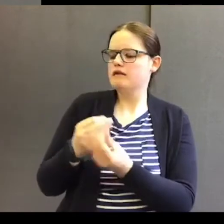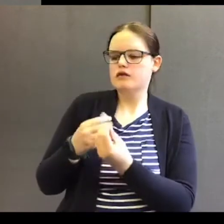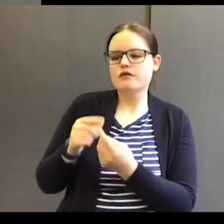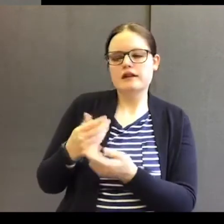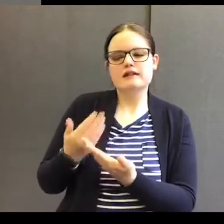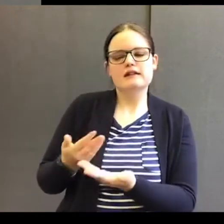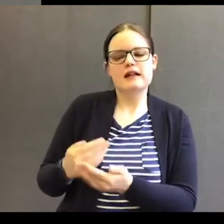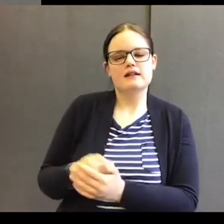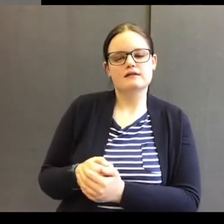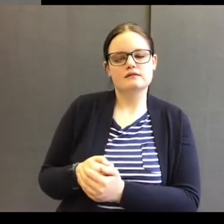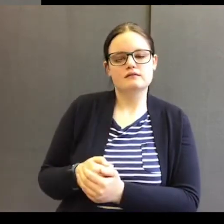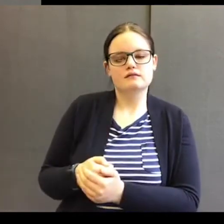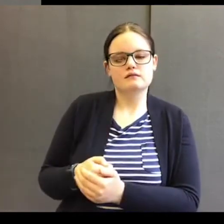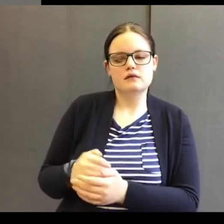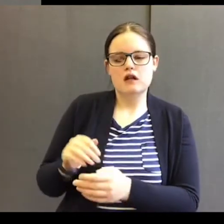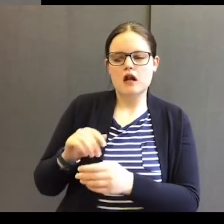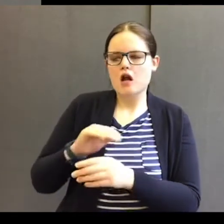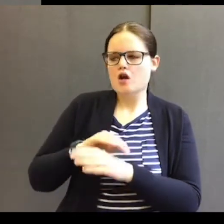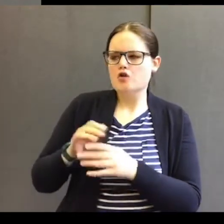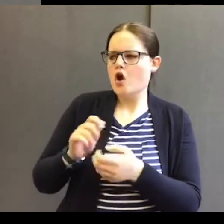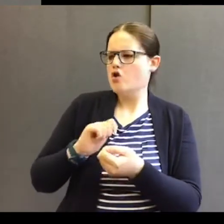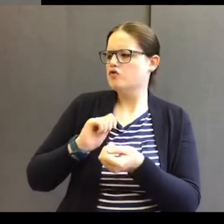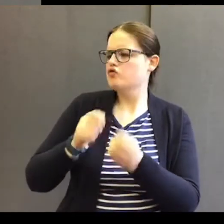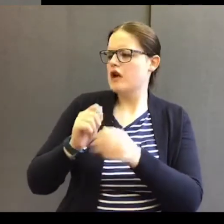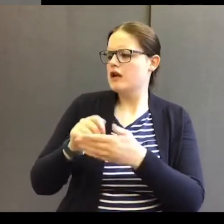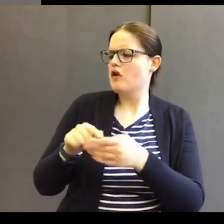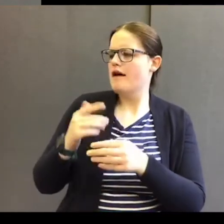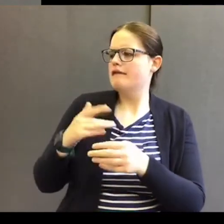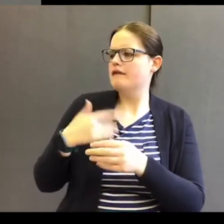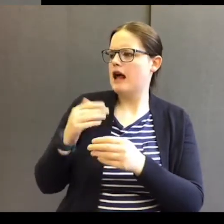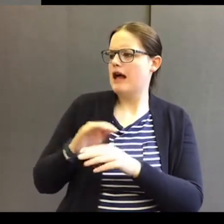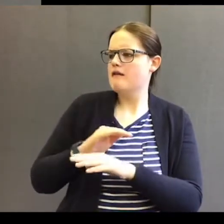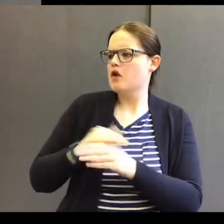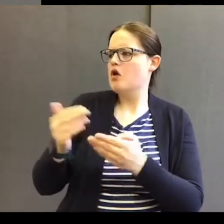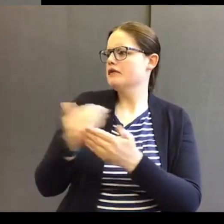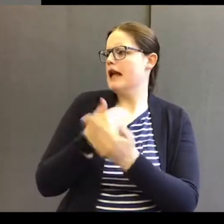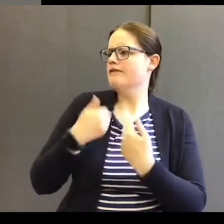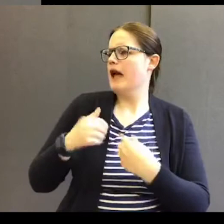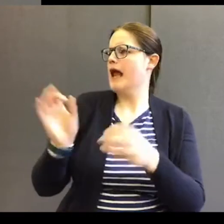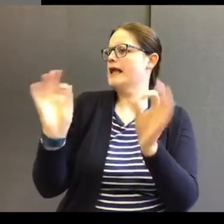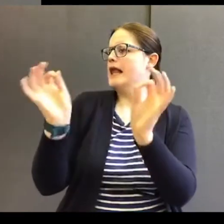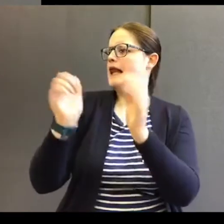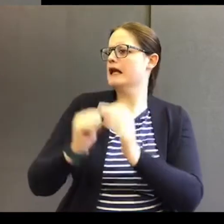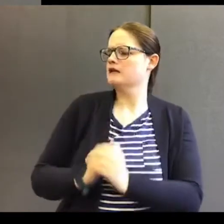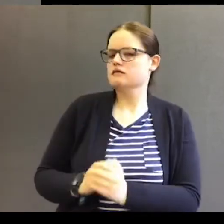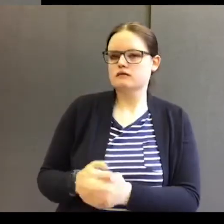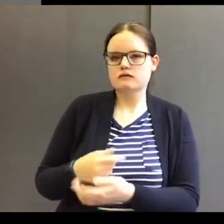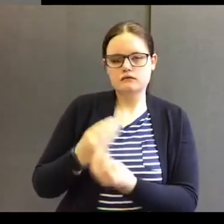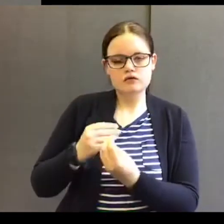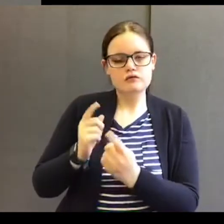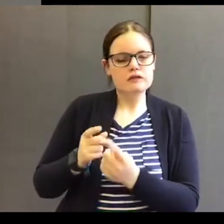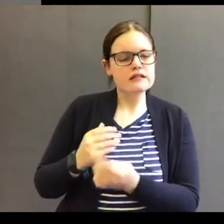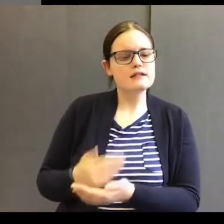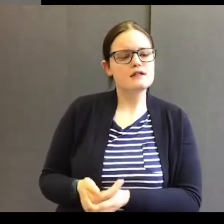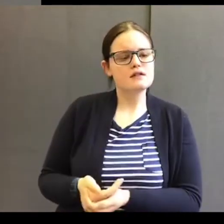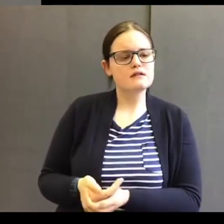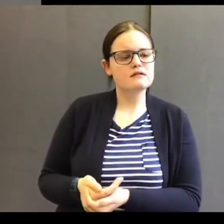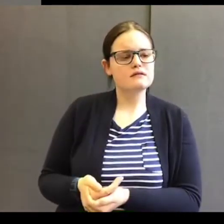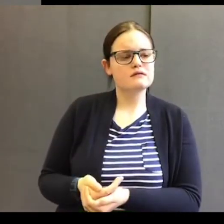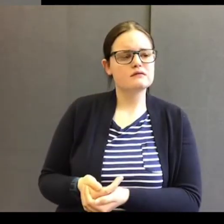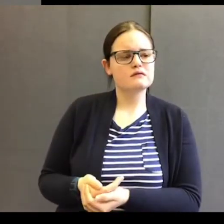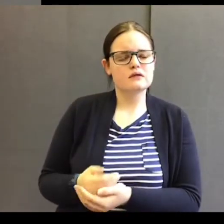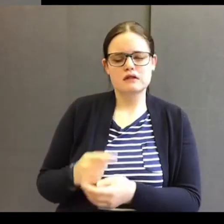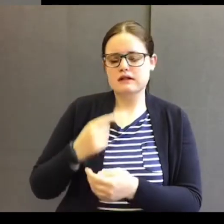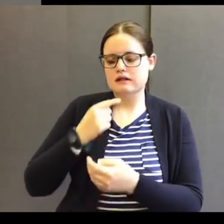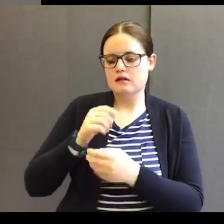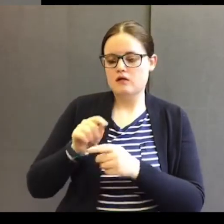Well, that's what we're taught today. There is no change of life and no saviour. That's what we're taught